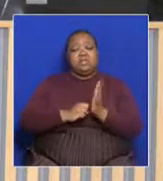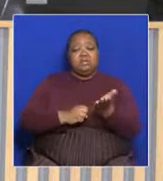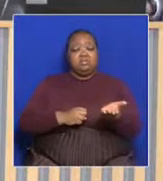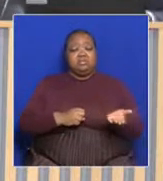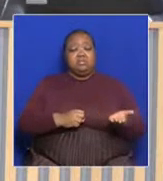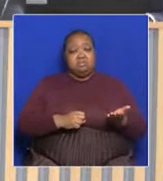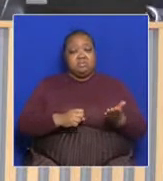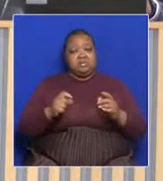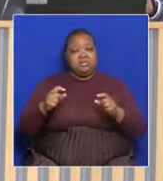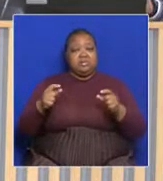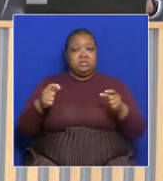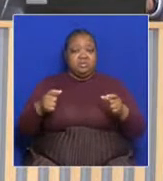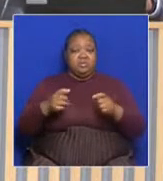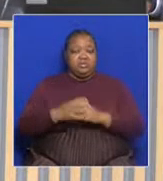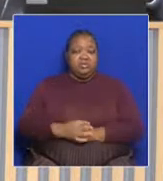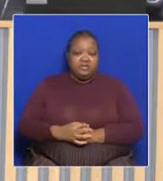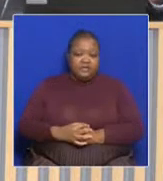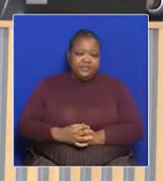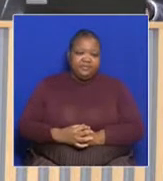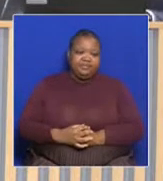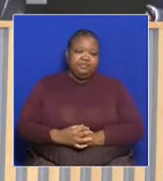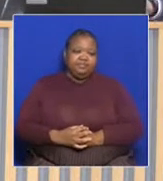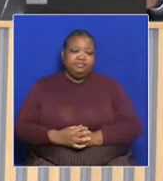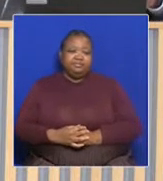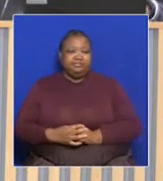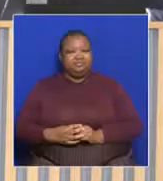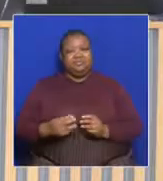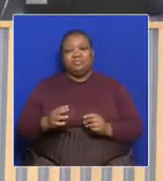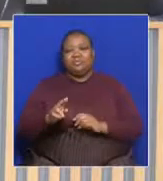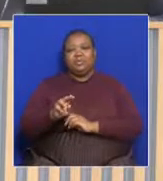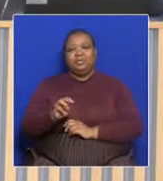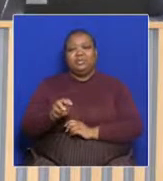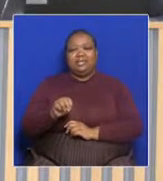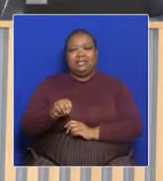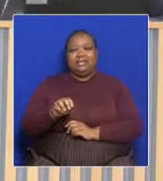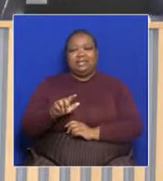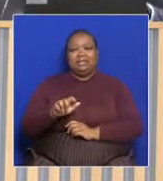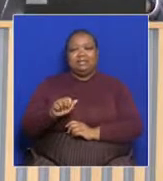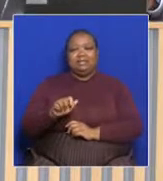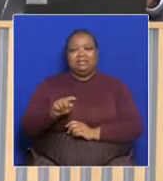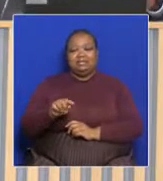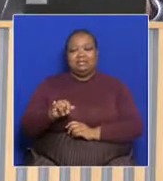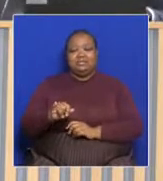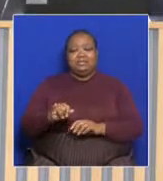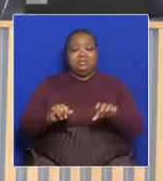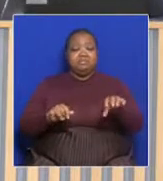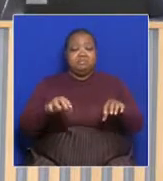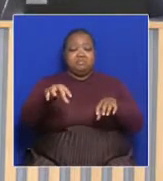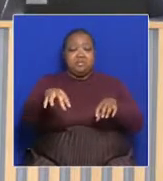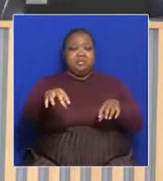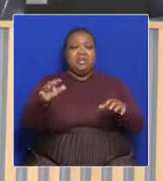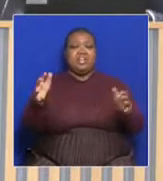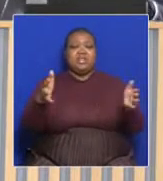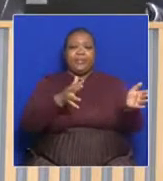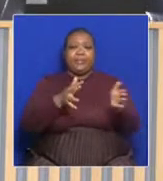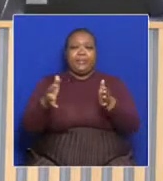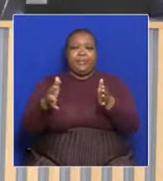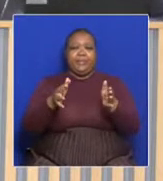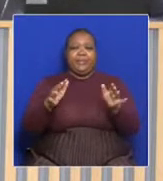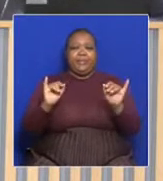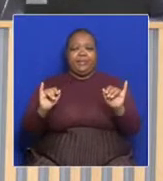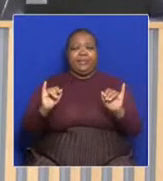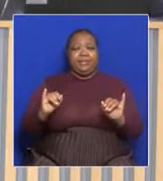How far Umlazi is and the fact that the weather was not great and there was a risk of working in an